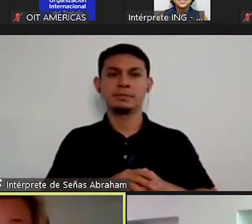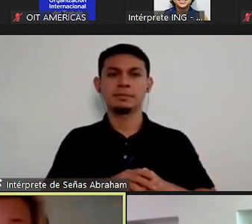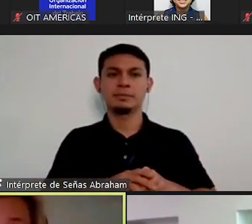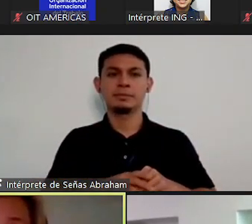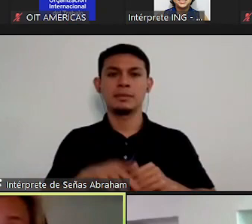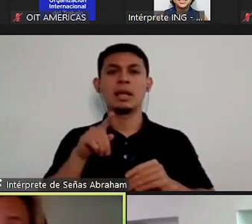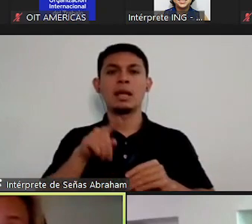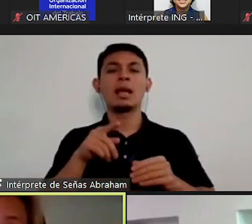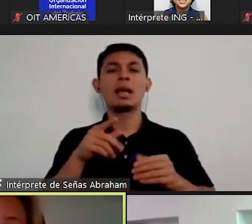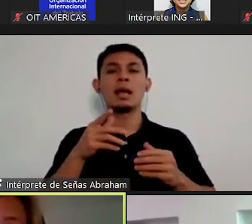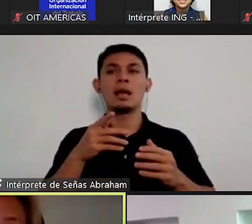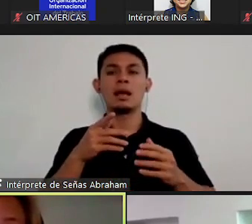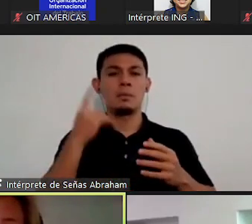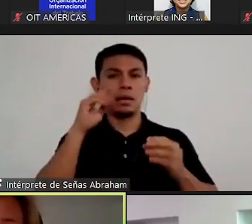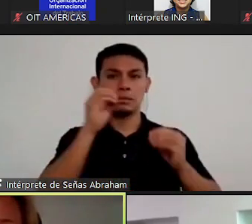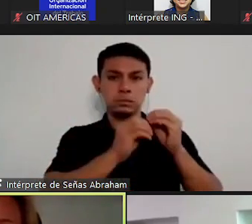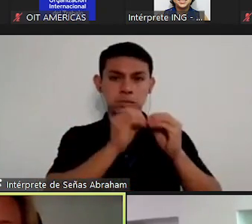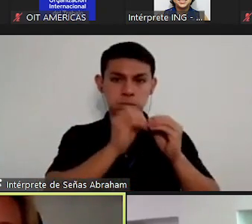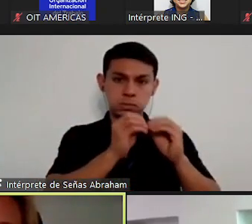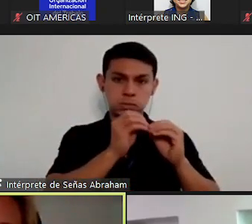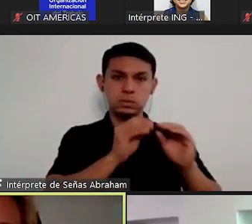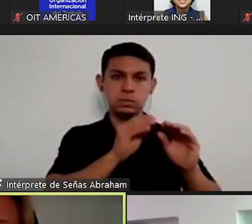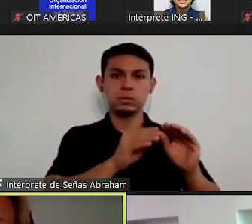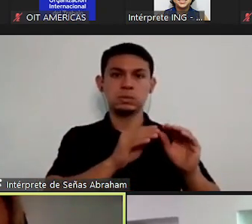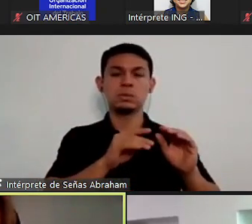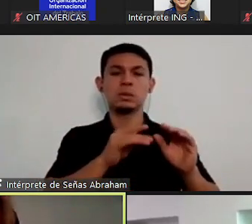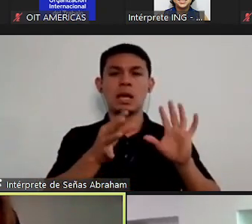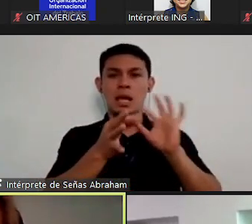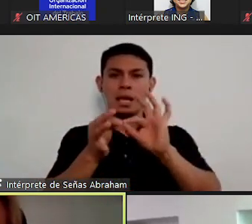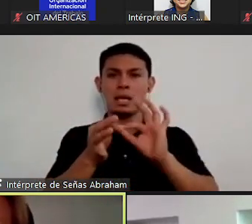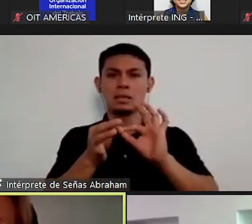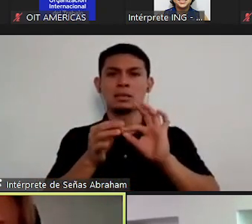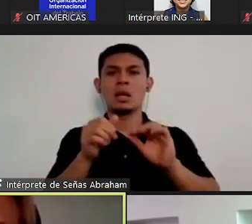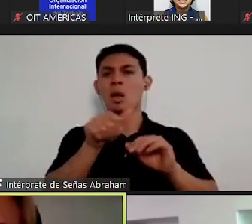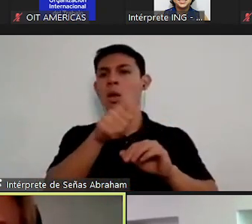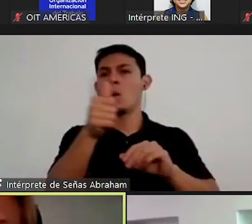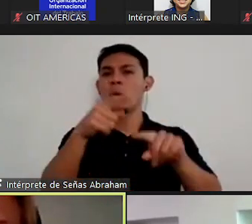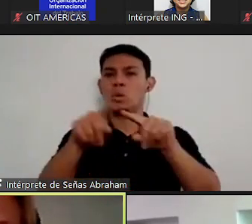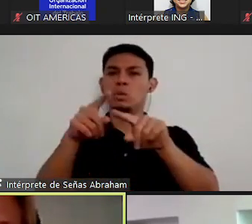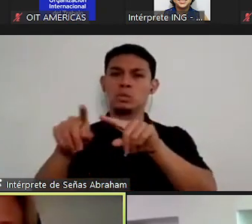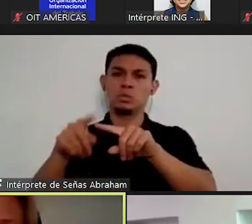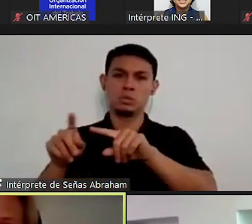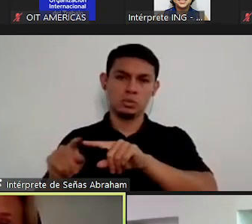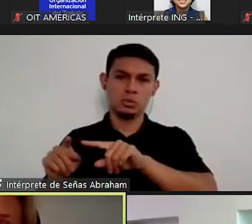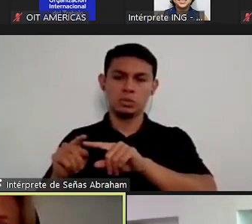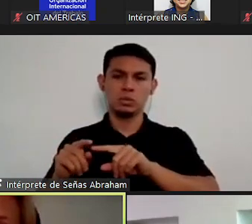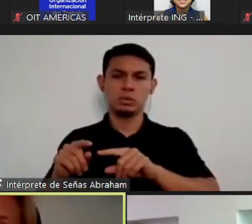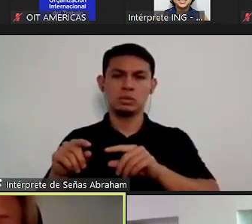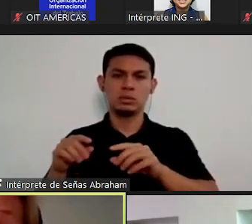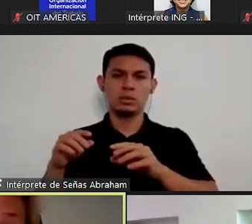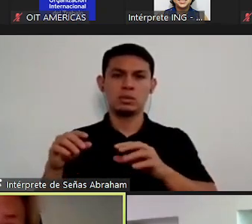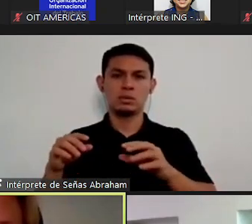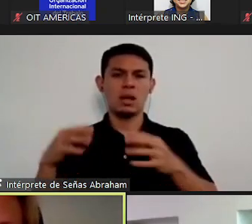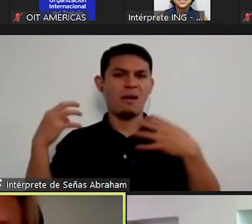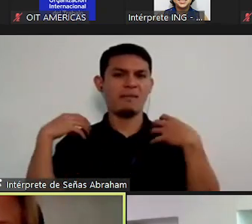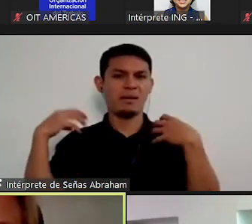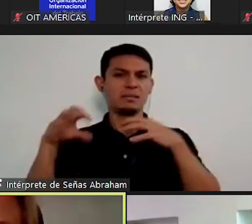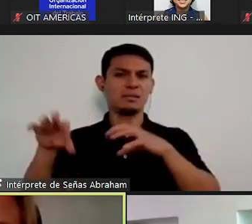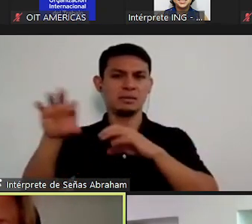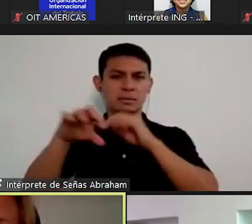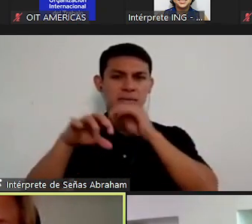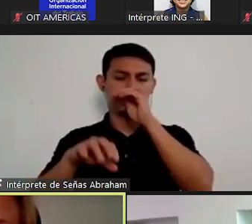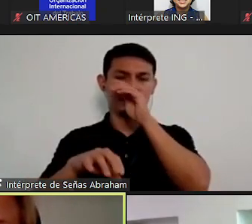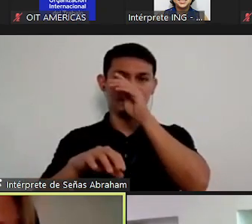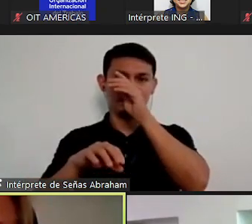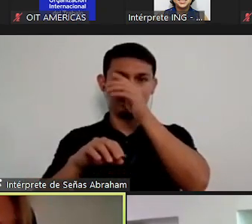the promotion access to reparations and then the link with other government agency and